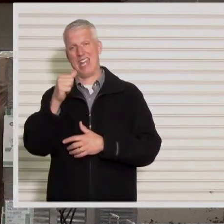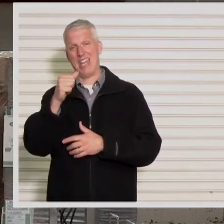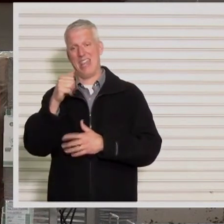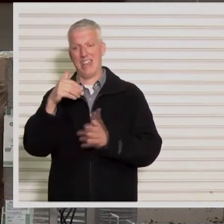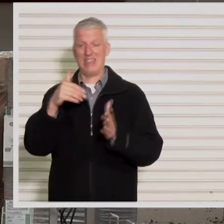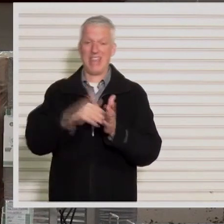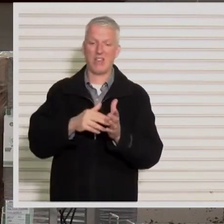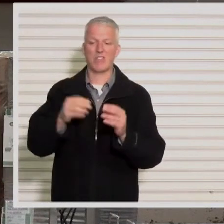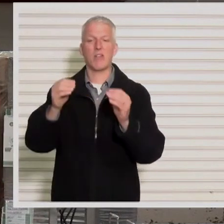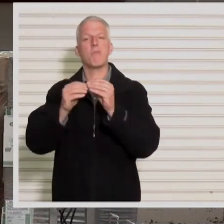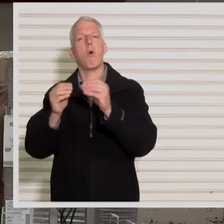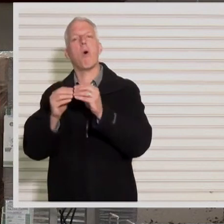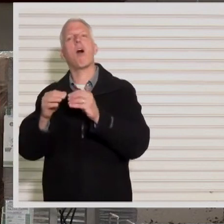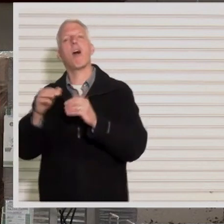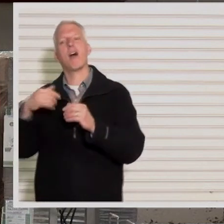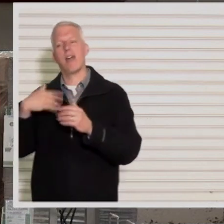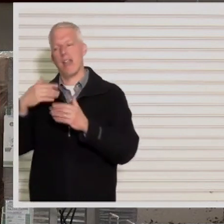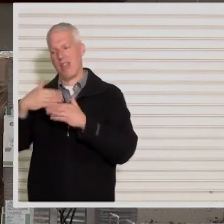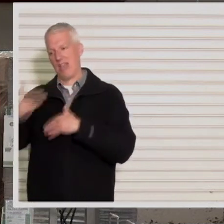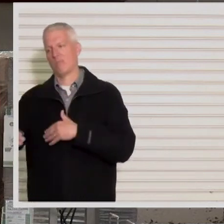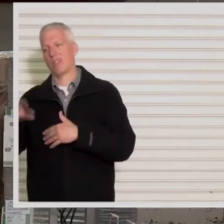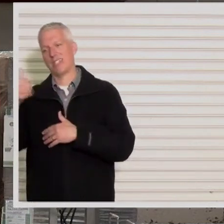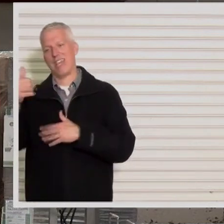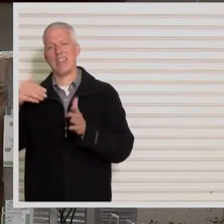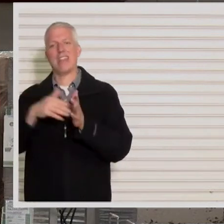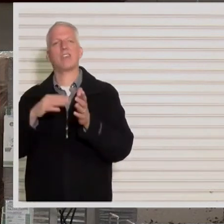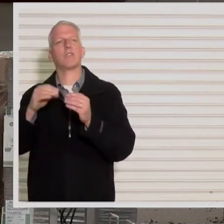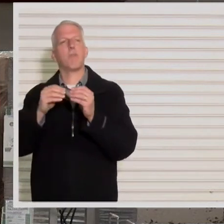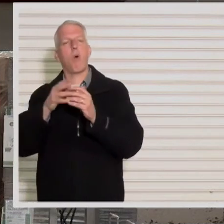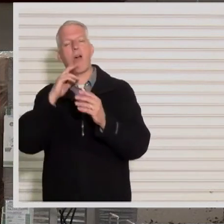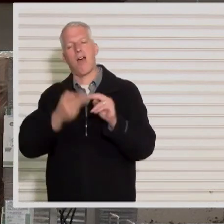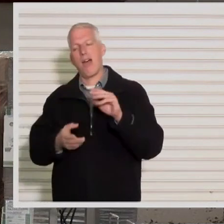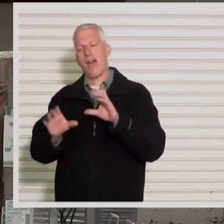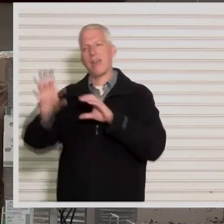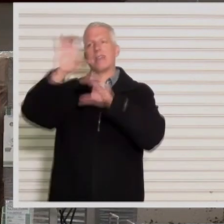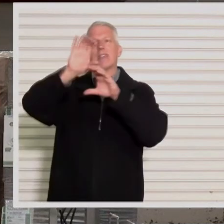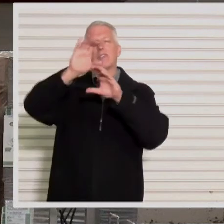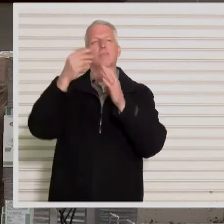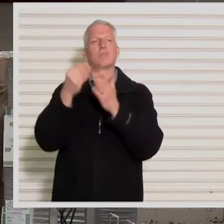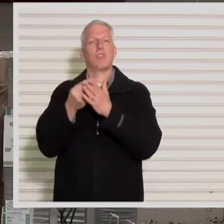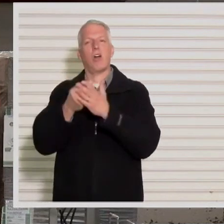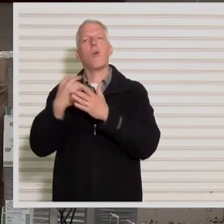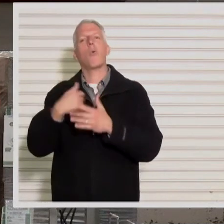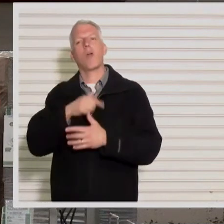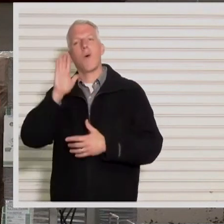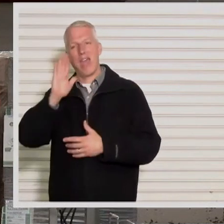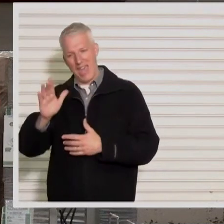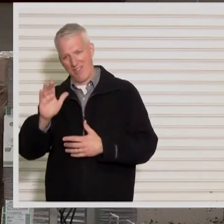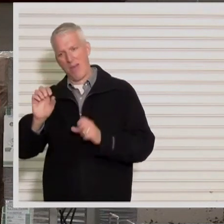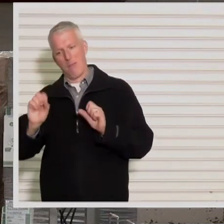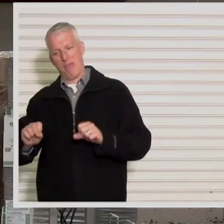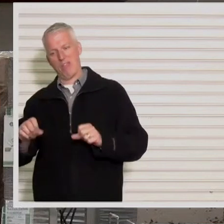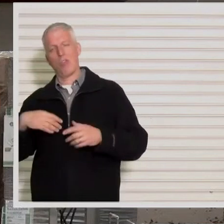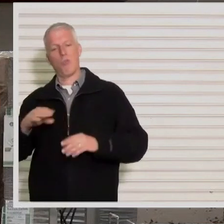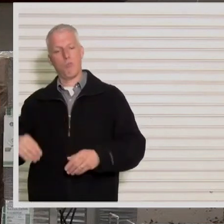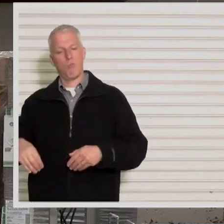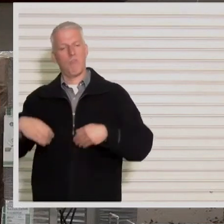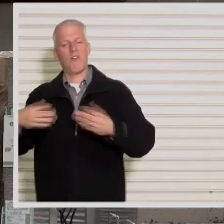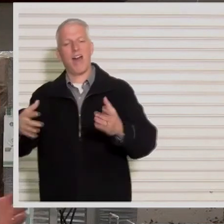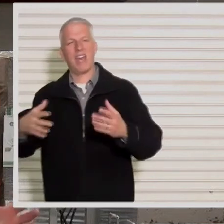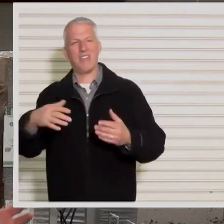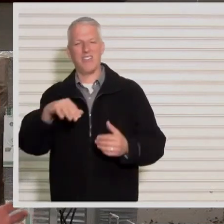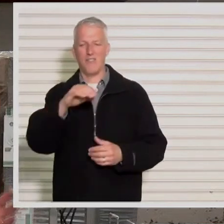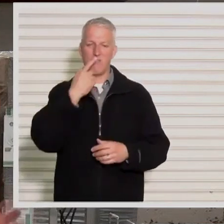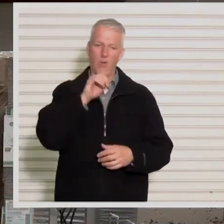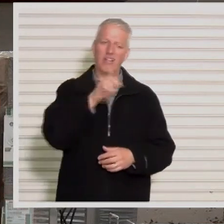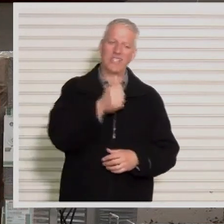week, another 10,000 next week, and with the billions of additional dollars, we will have the capacity to provide for tens